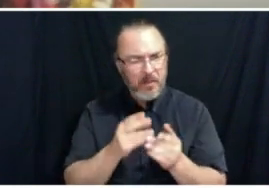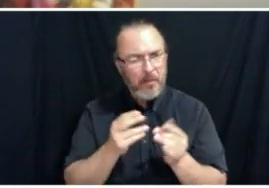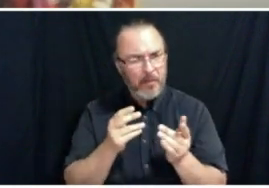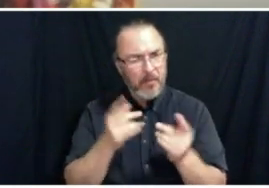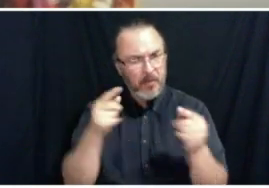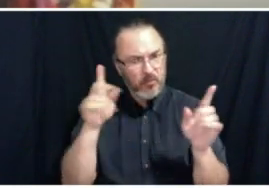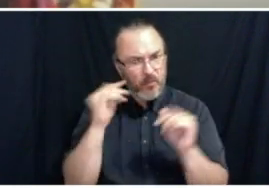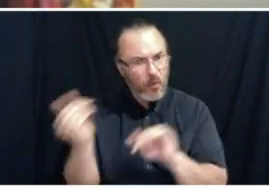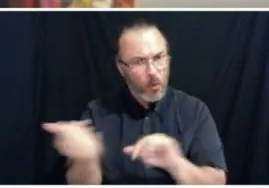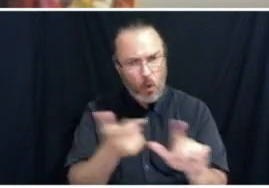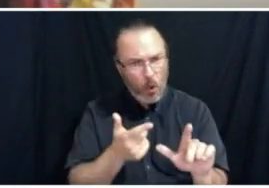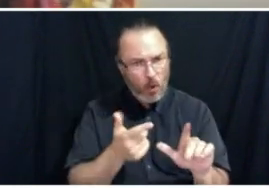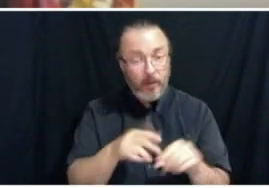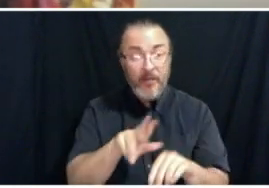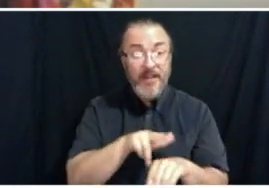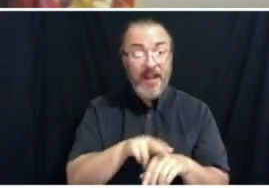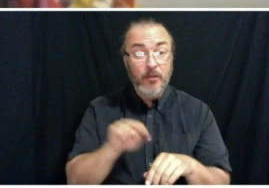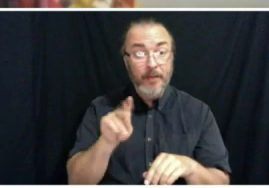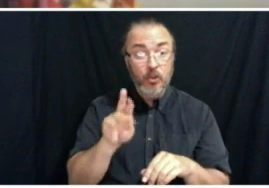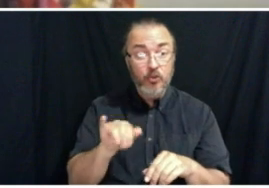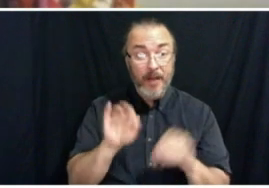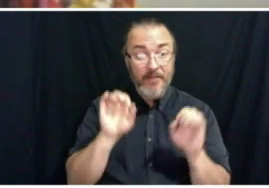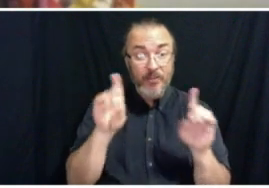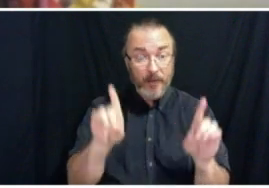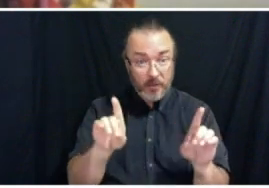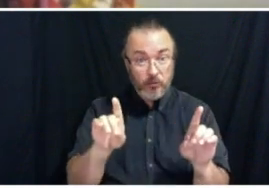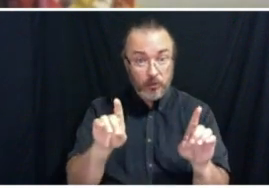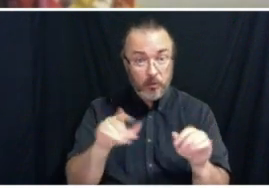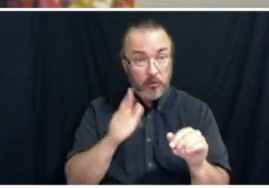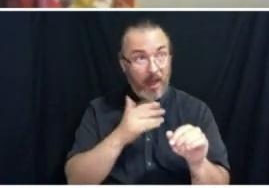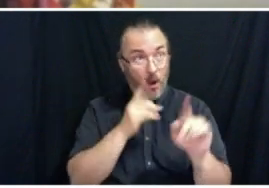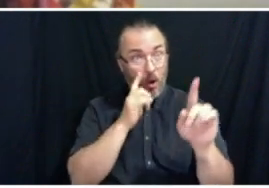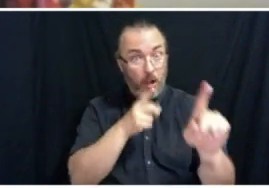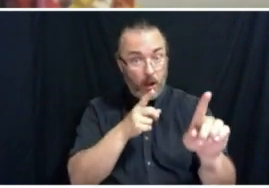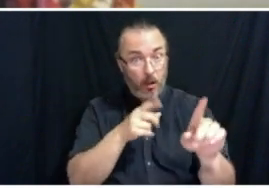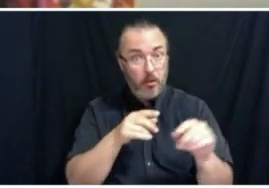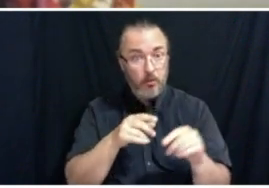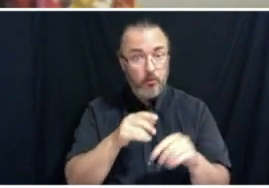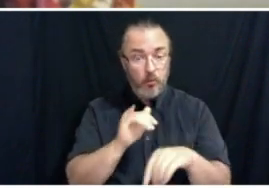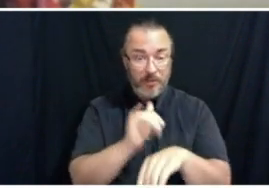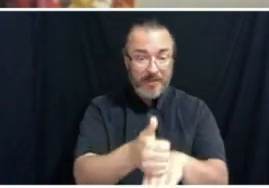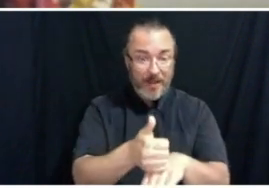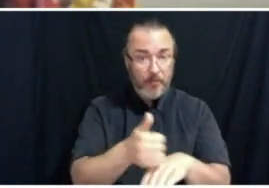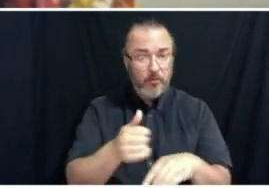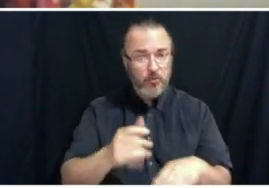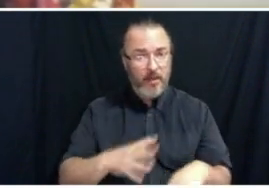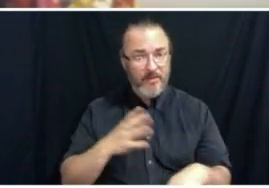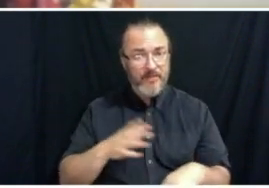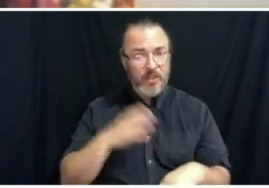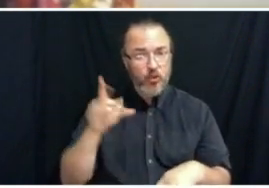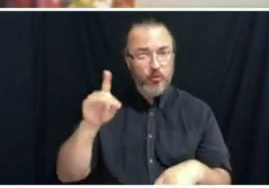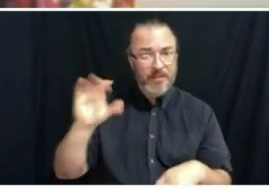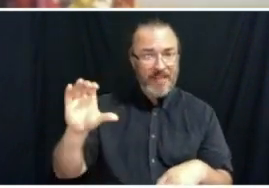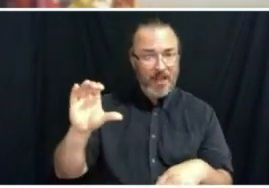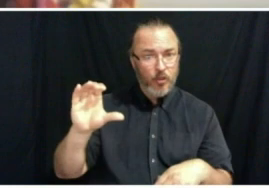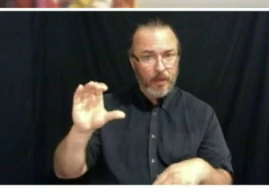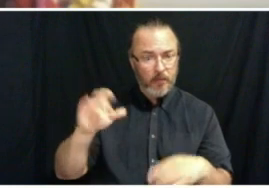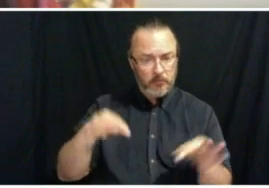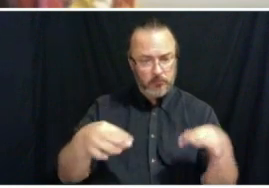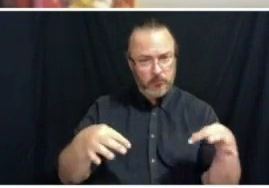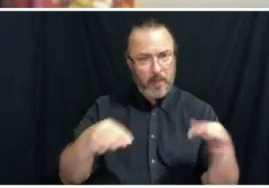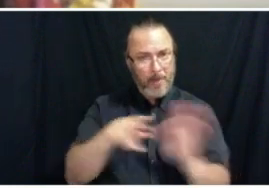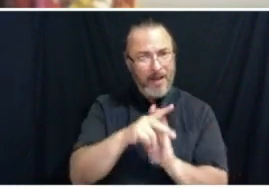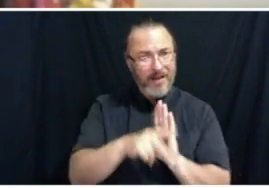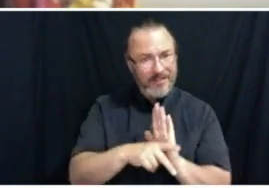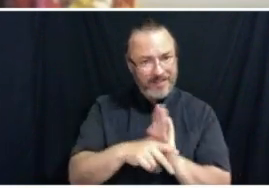of Education has made its objective to establish an official document of policy, guideline for inclusion